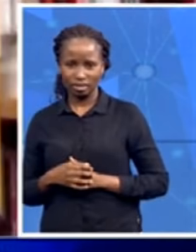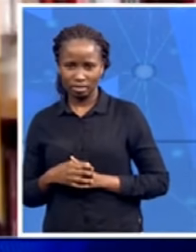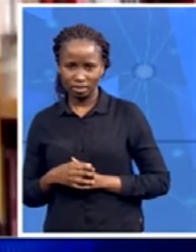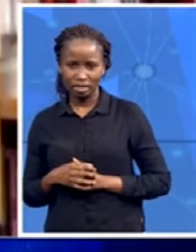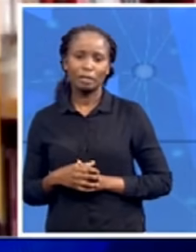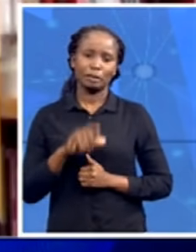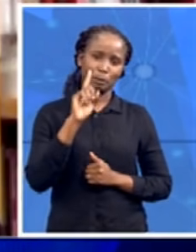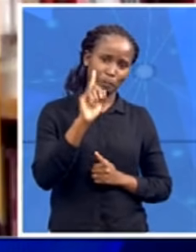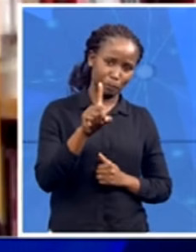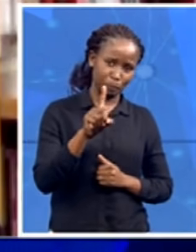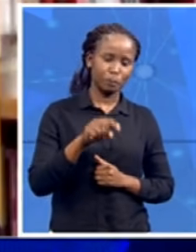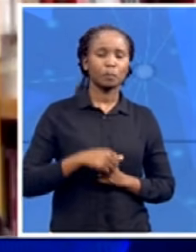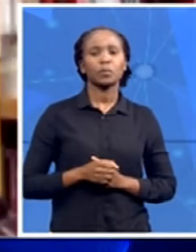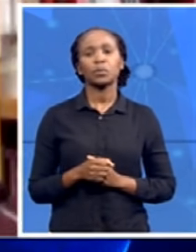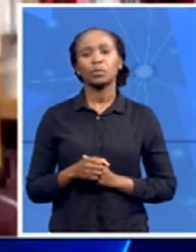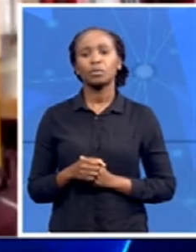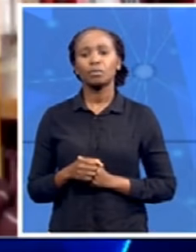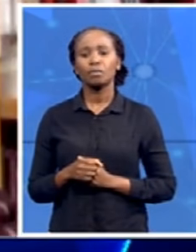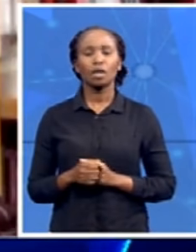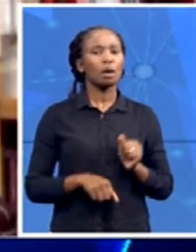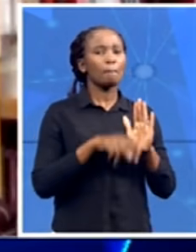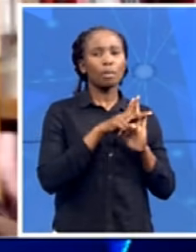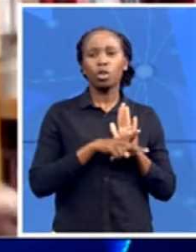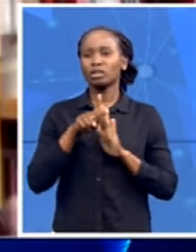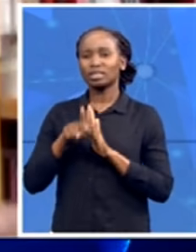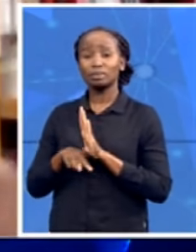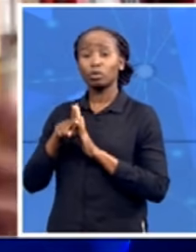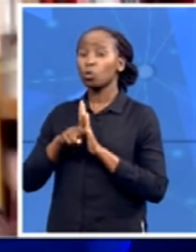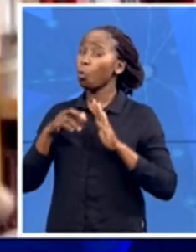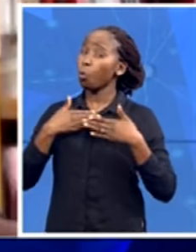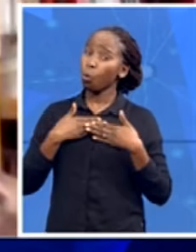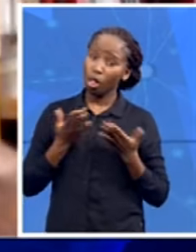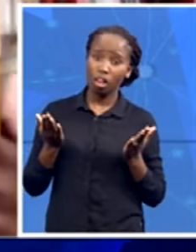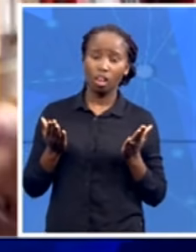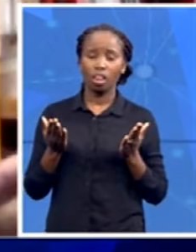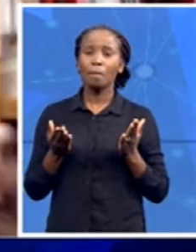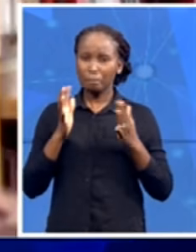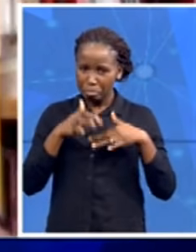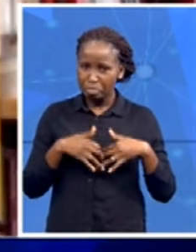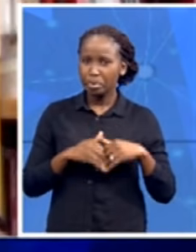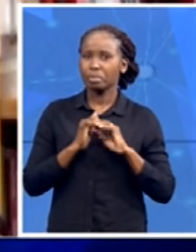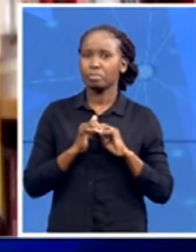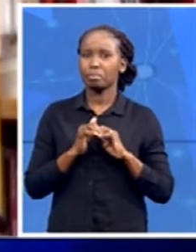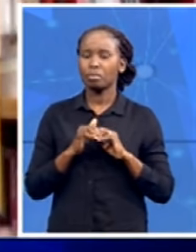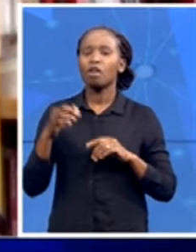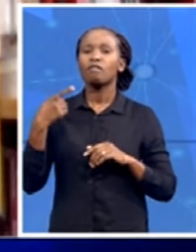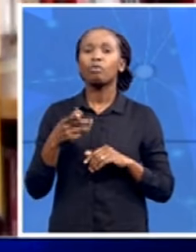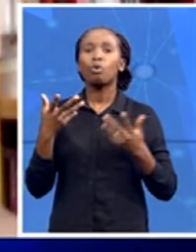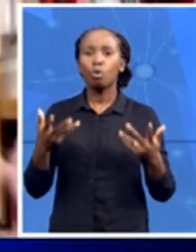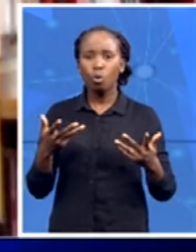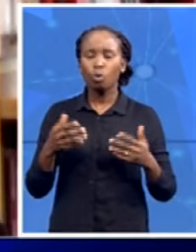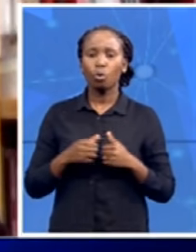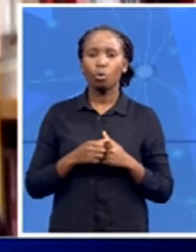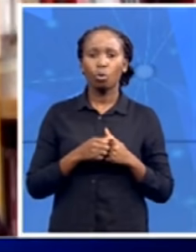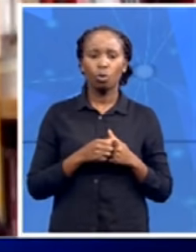All policies are informed by certain models of development.